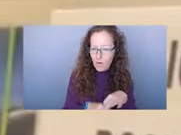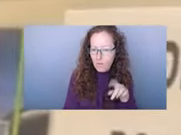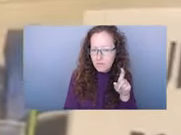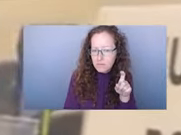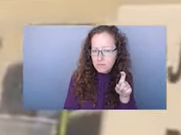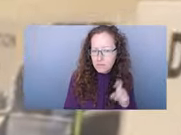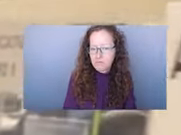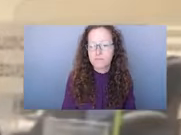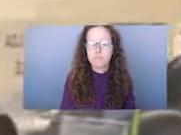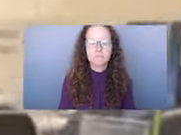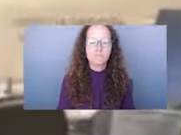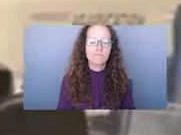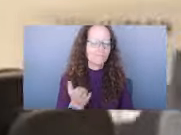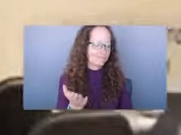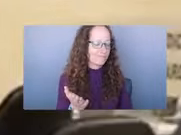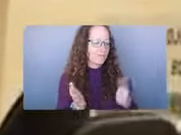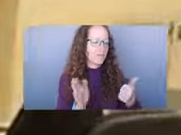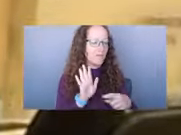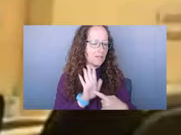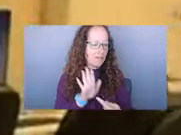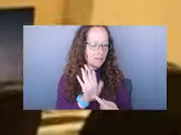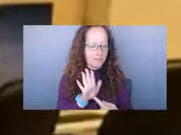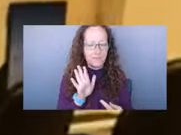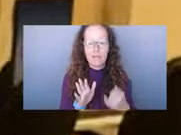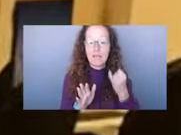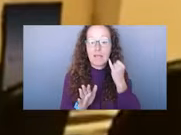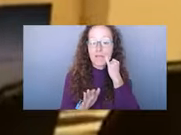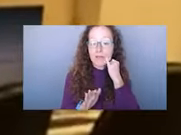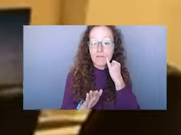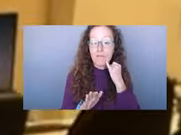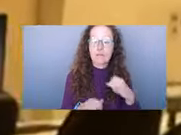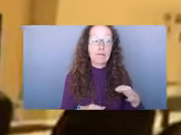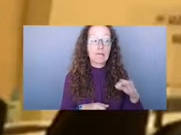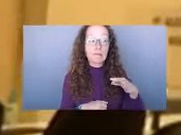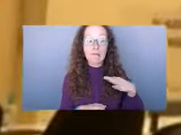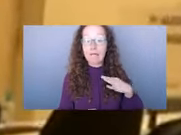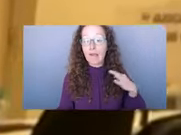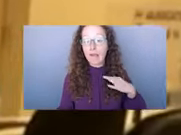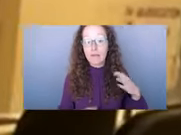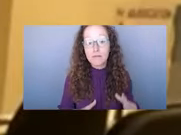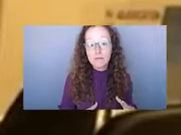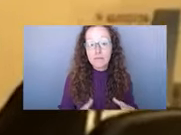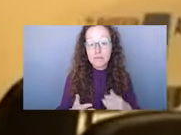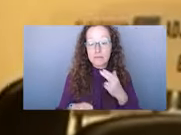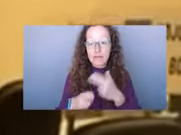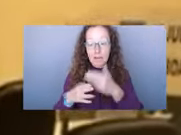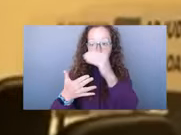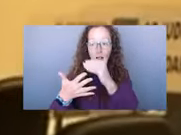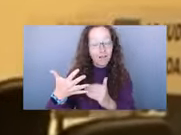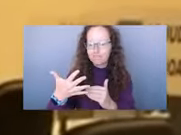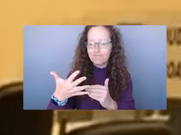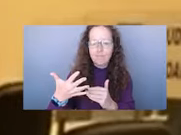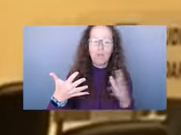And this is another example. So for a write-in candidate, we have qualified and not qualified